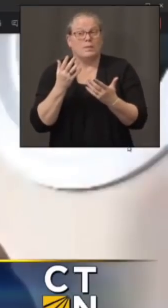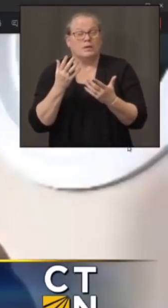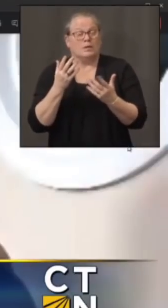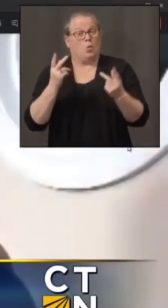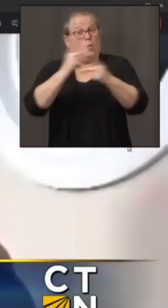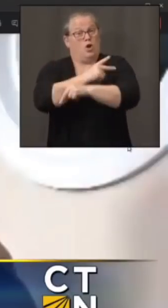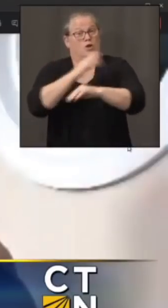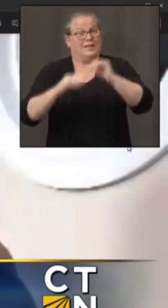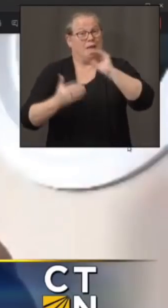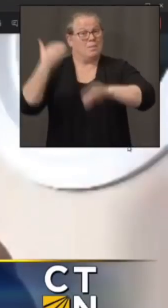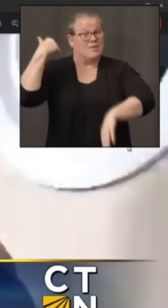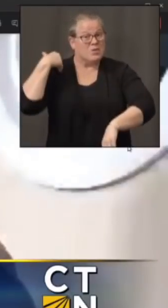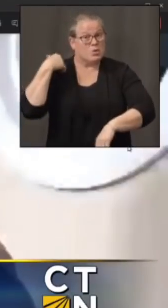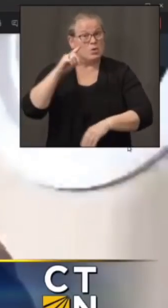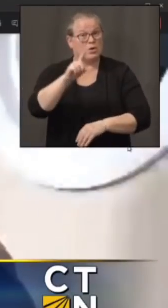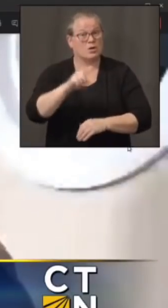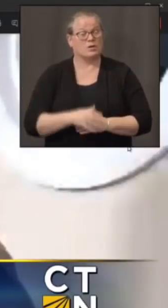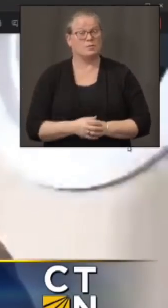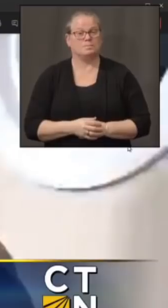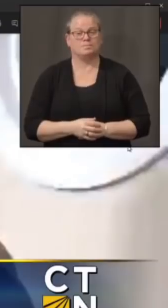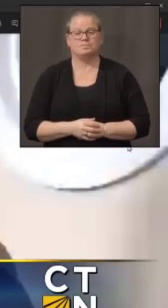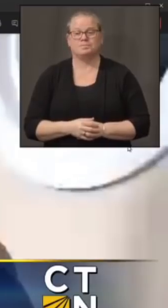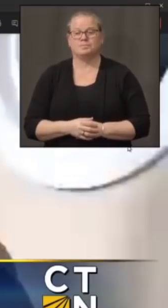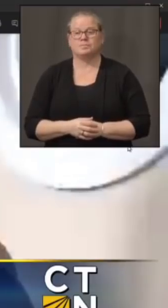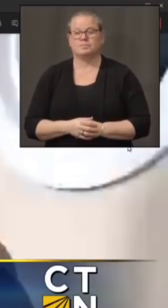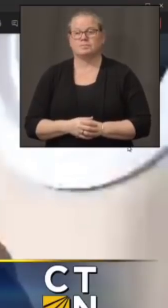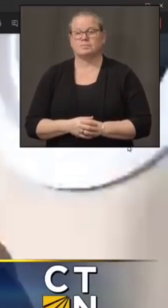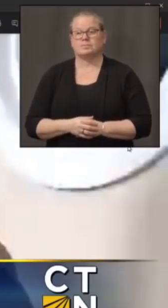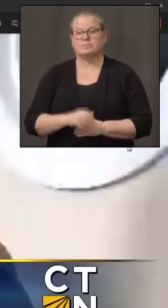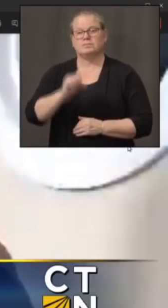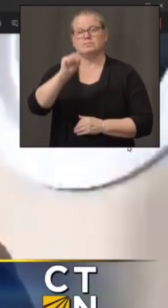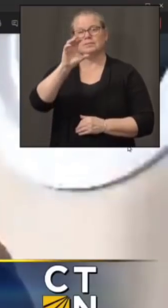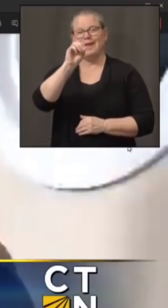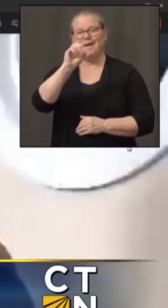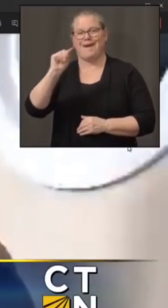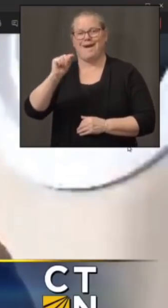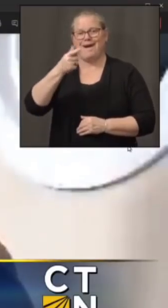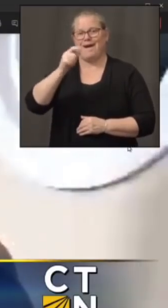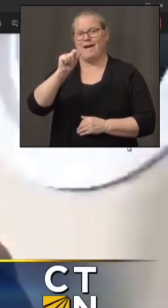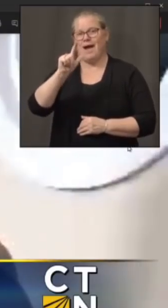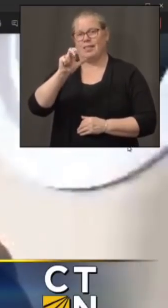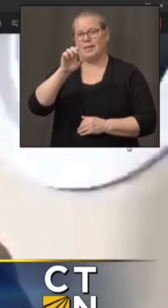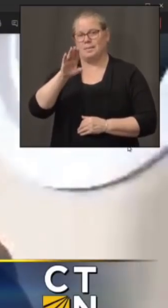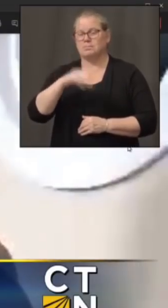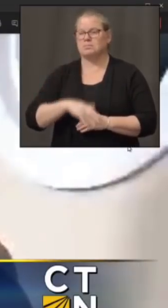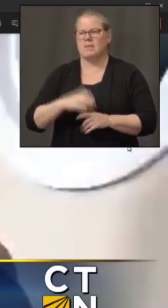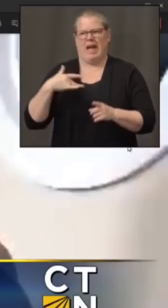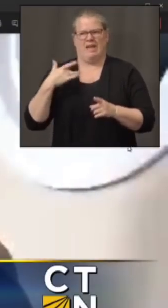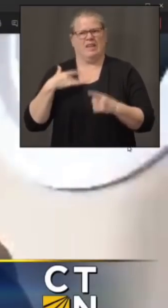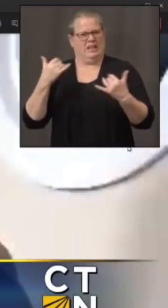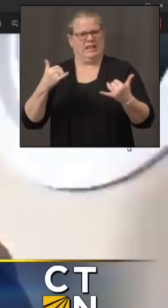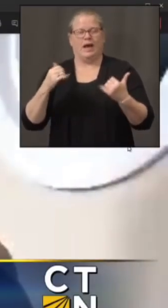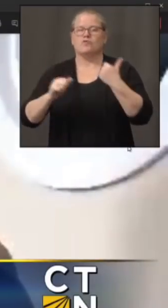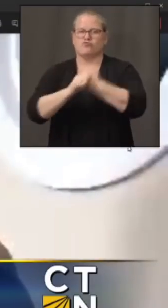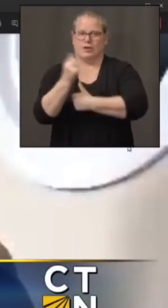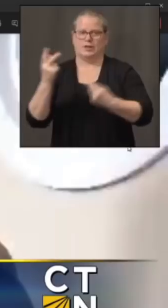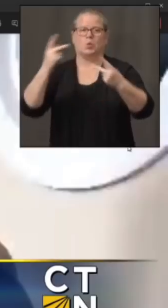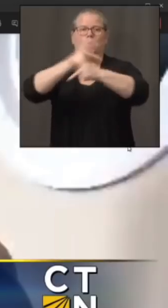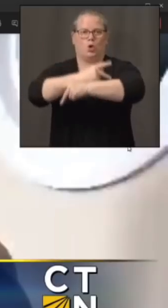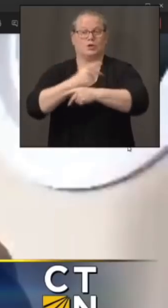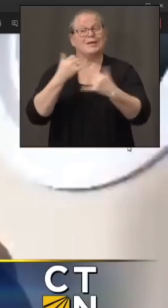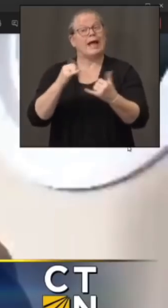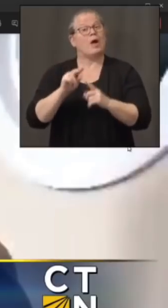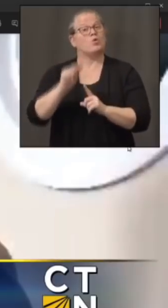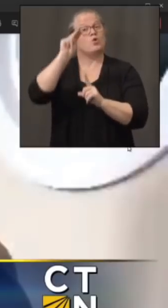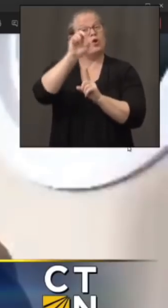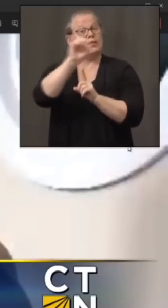I think the risk is greater right now because we have a situation right now. I mean, the Northeast is doing well relative to other parts of the country, but we have a situation